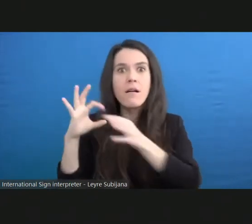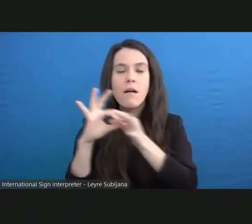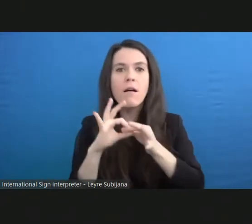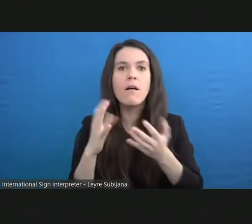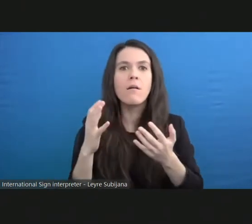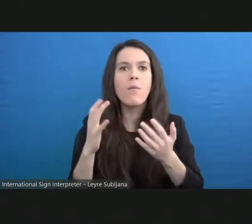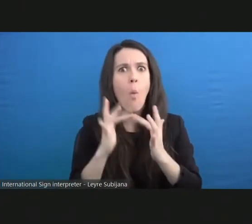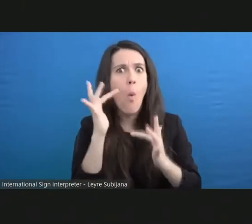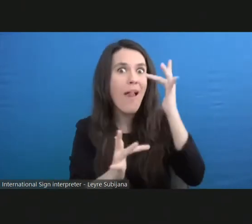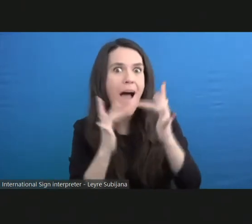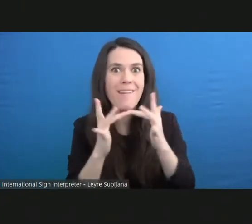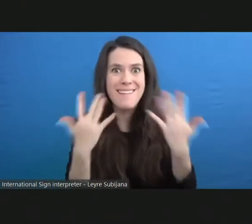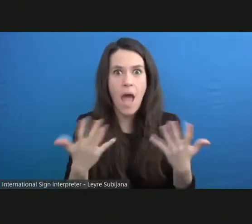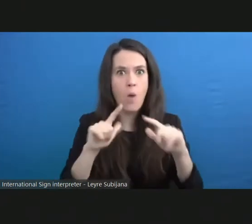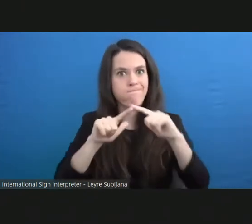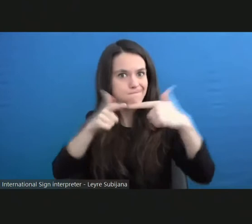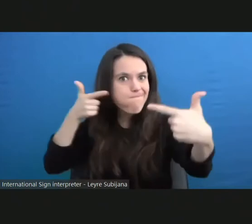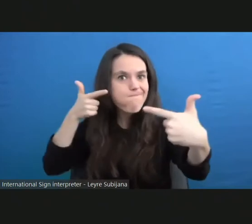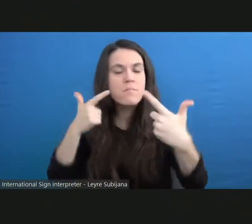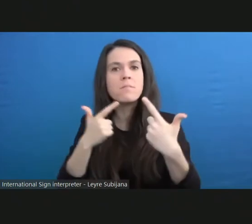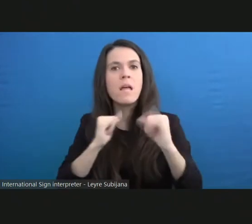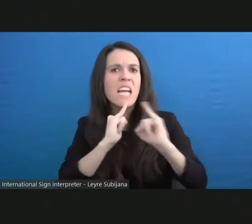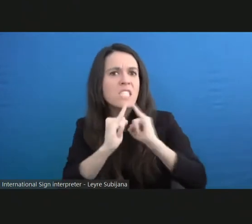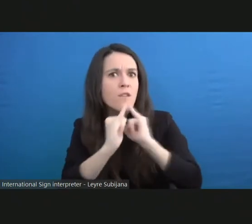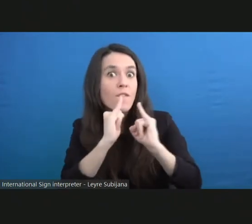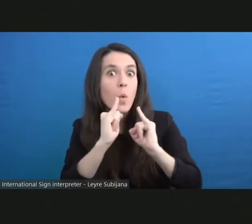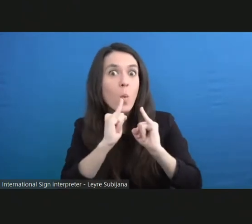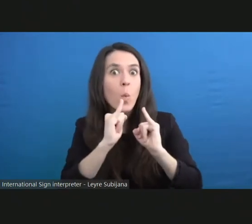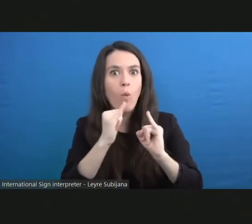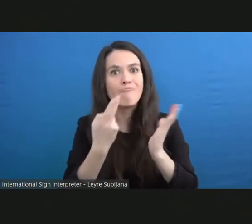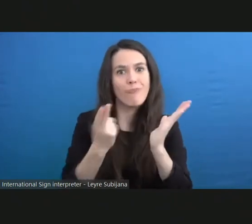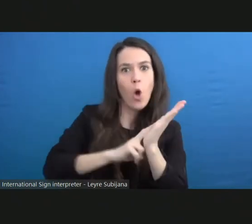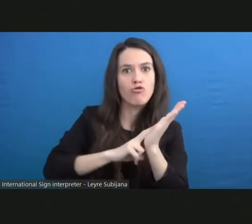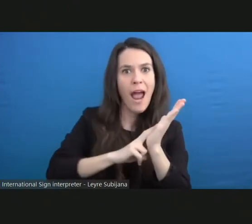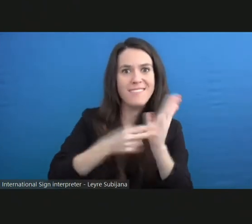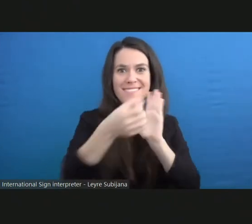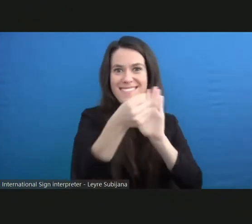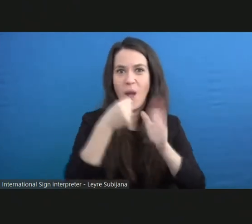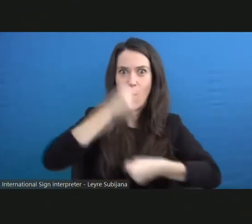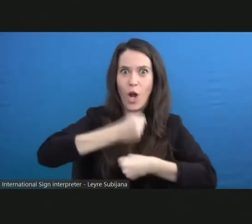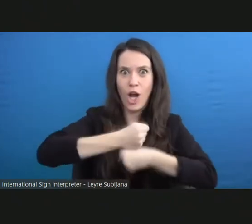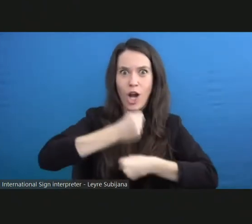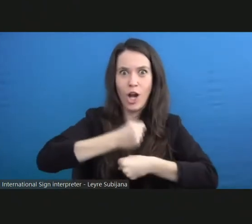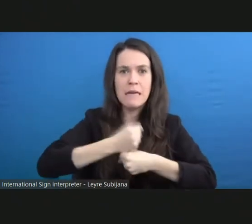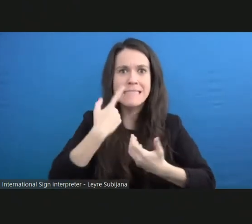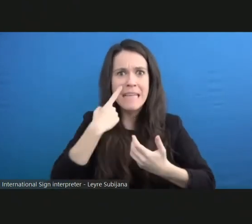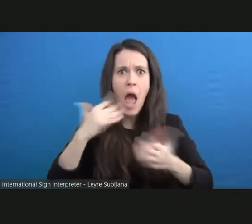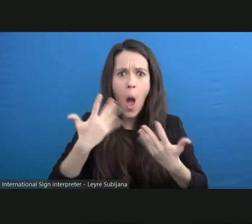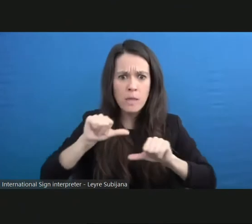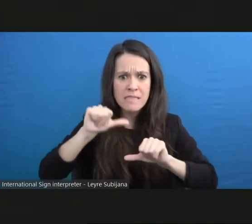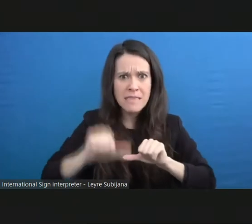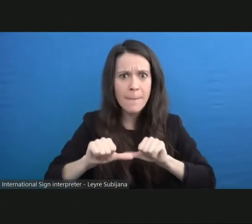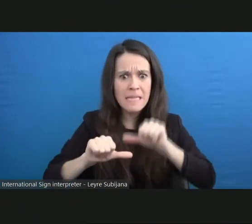e-recruitment. Very often there are steps in that process which inadvertently